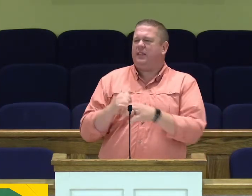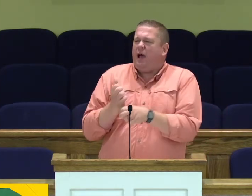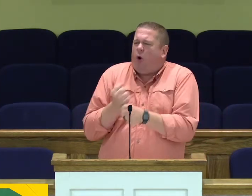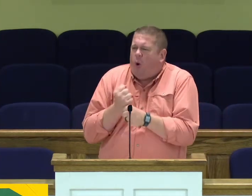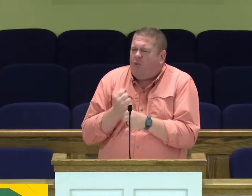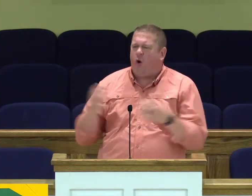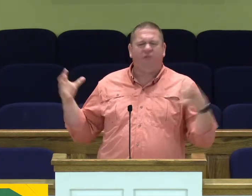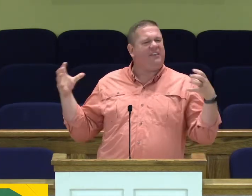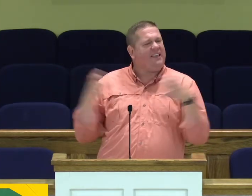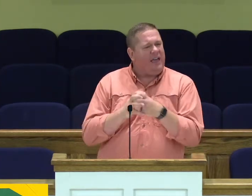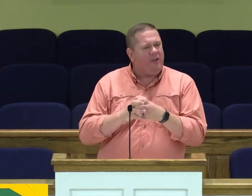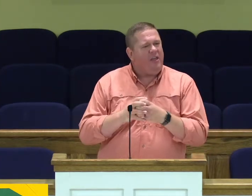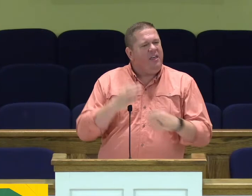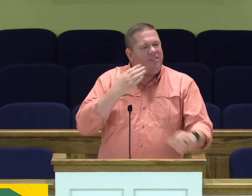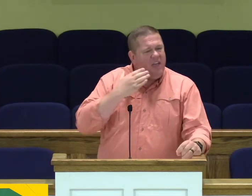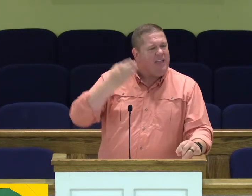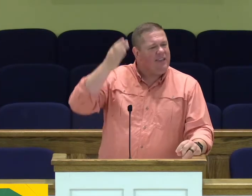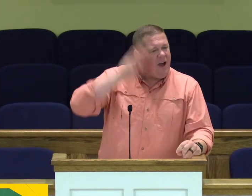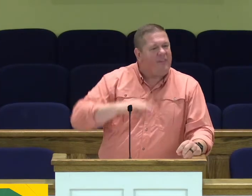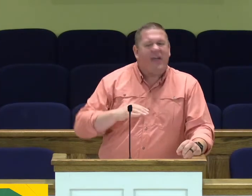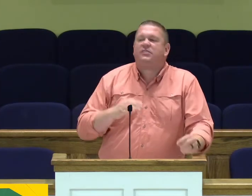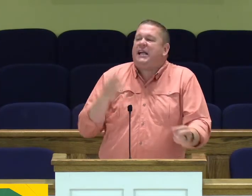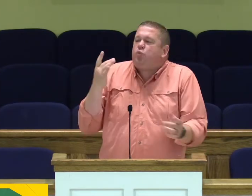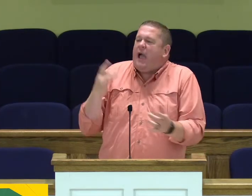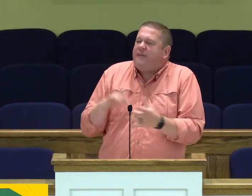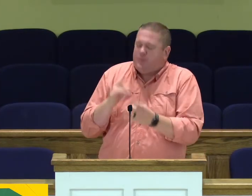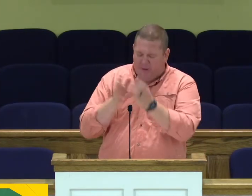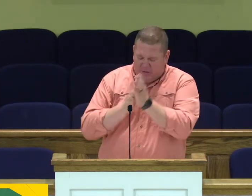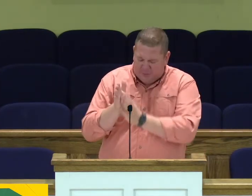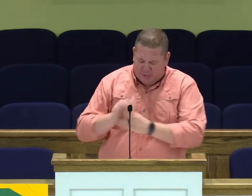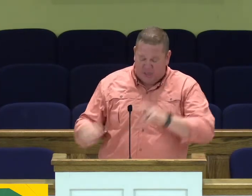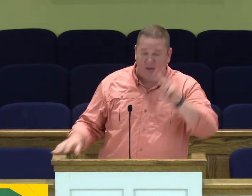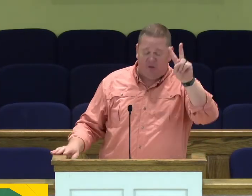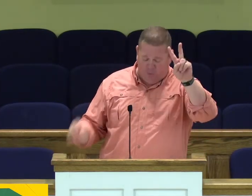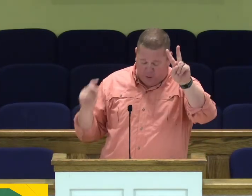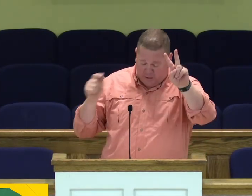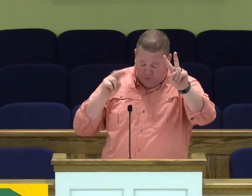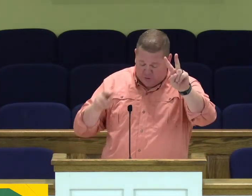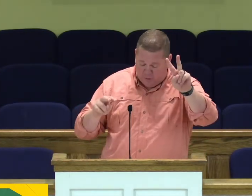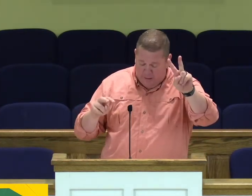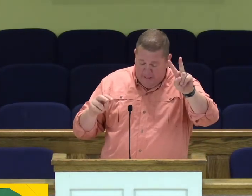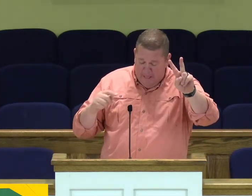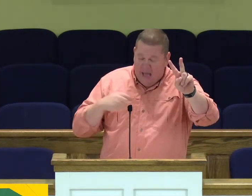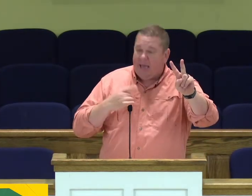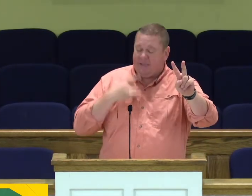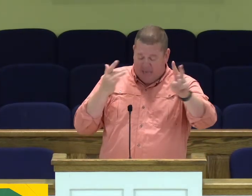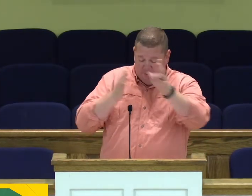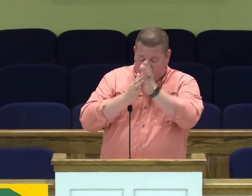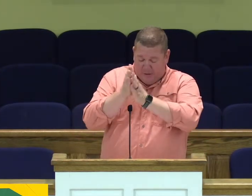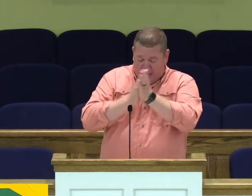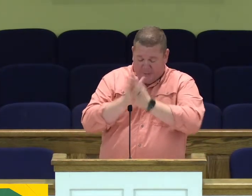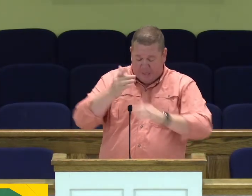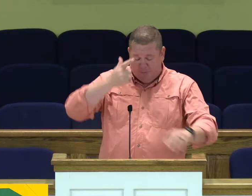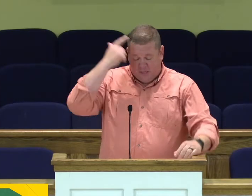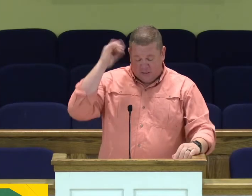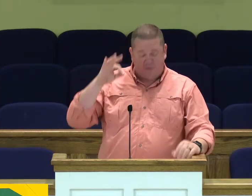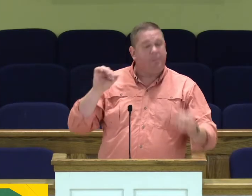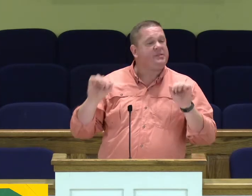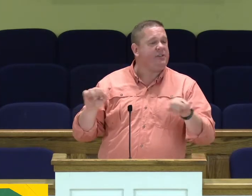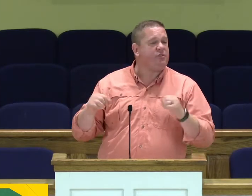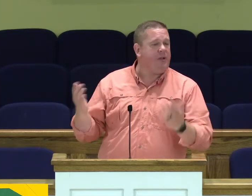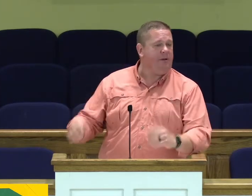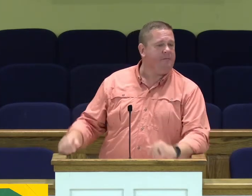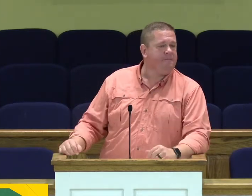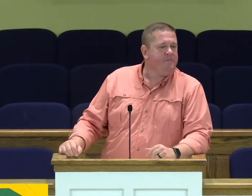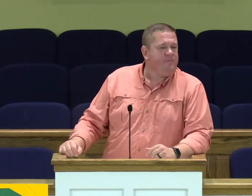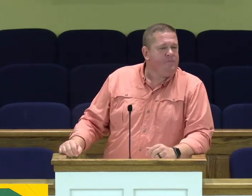ones that hold the whole thing together. Thank God. And that's why I have a spirit of anticipation. Now, number 2, real quickly, look at this one. I get excited in the spirit of anticipation because of the